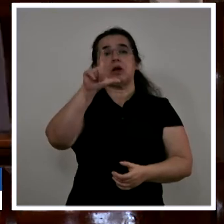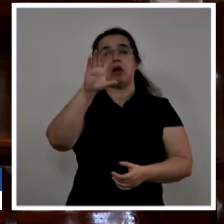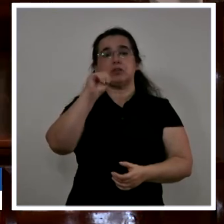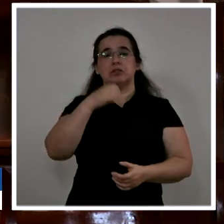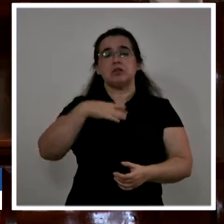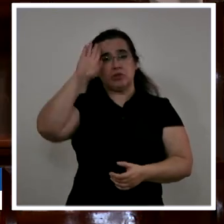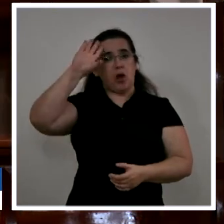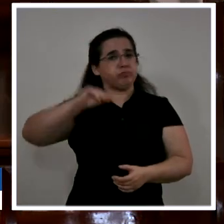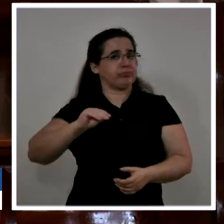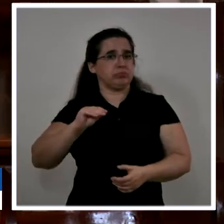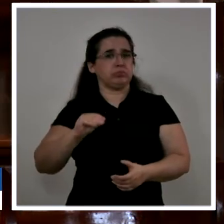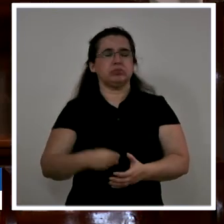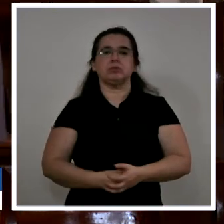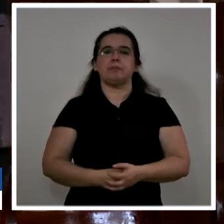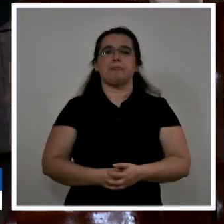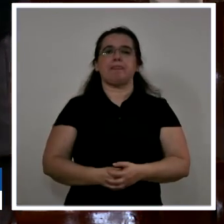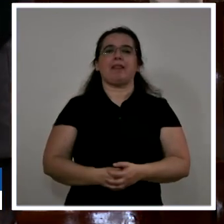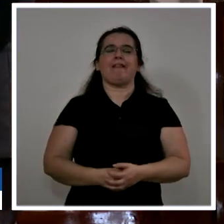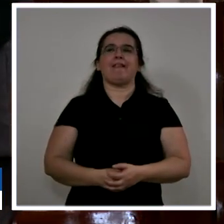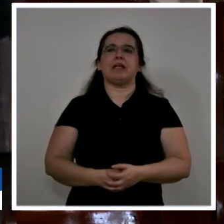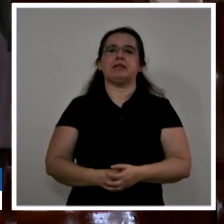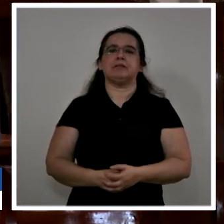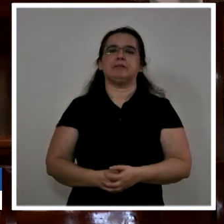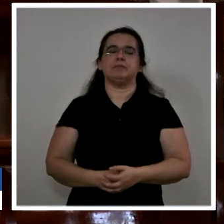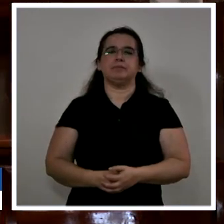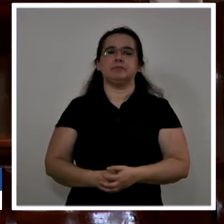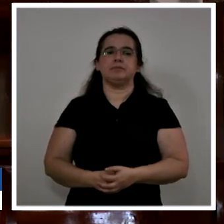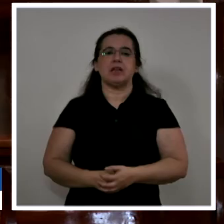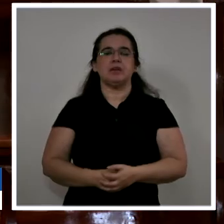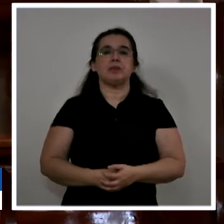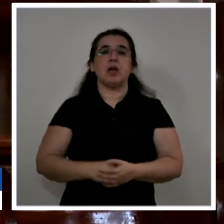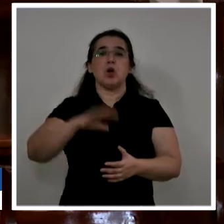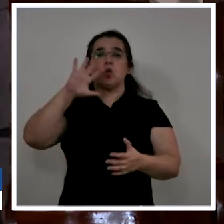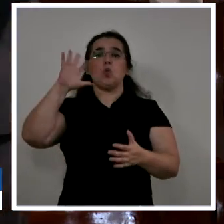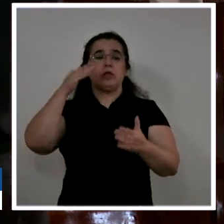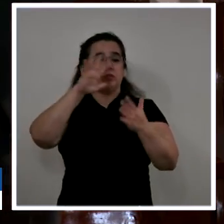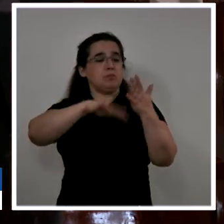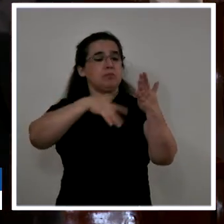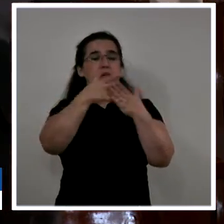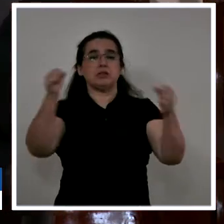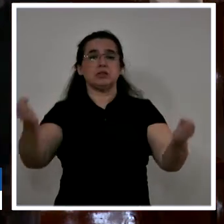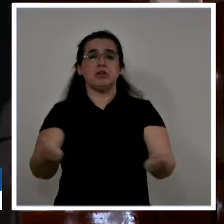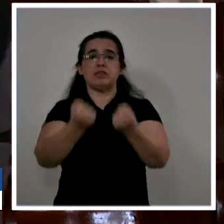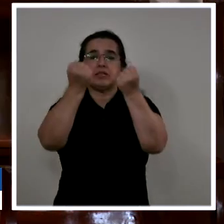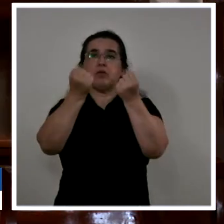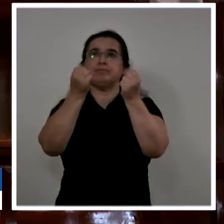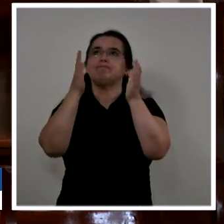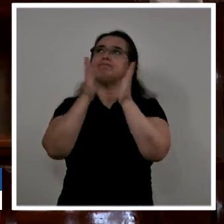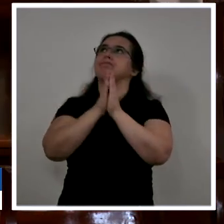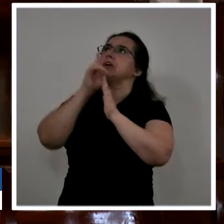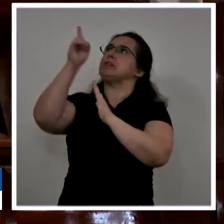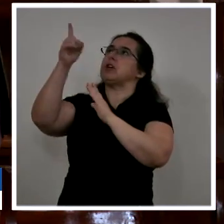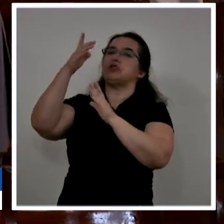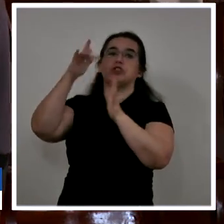of salvation was thought about in heaven, é que quando o plano de salvação foi discutido e engendrado no